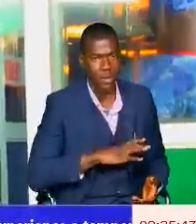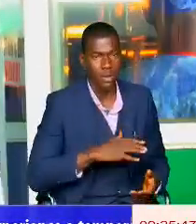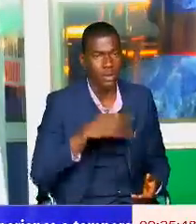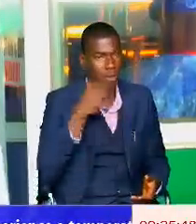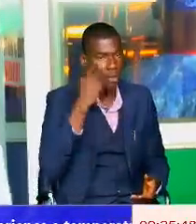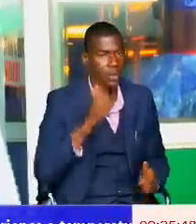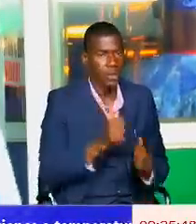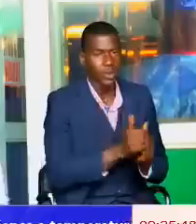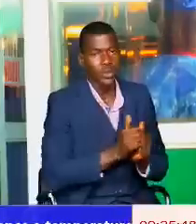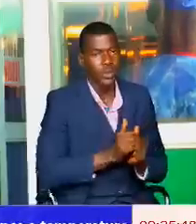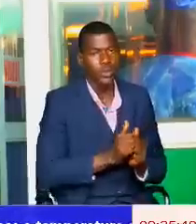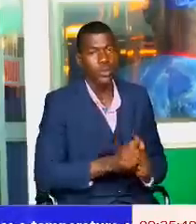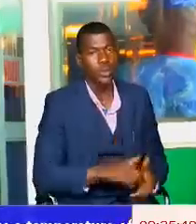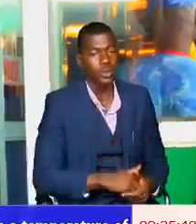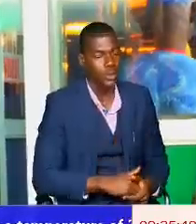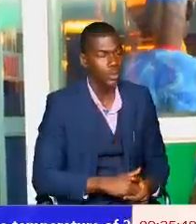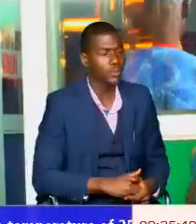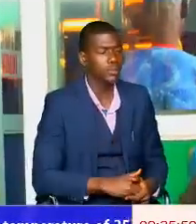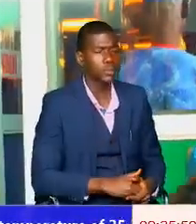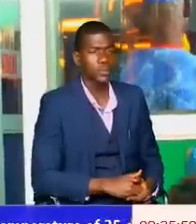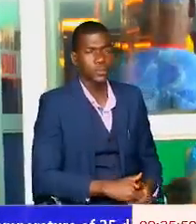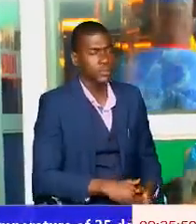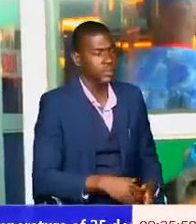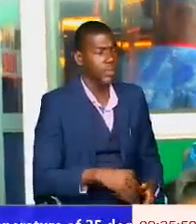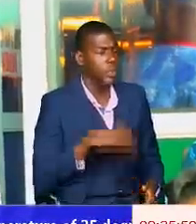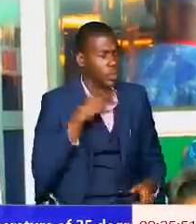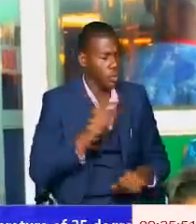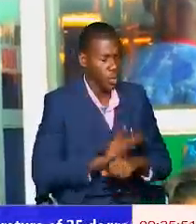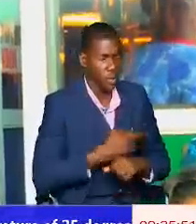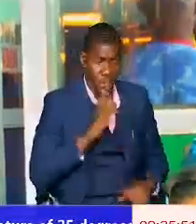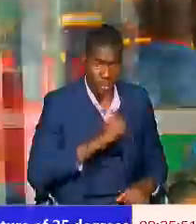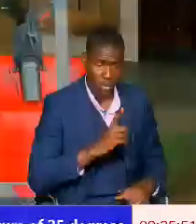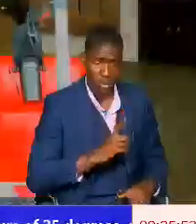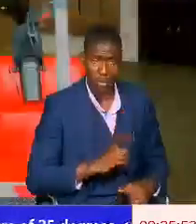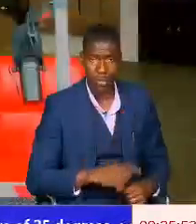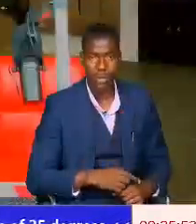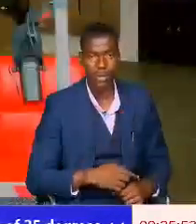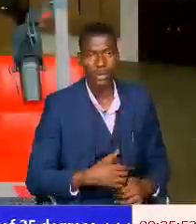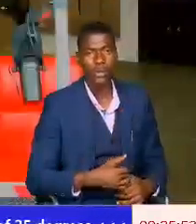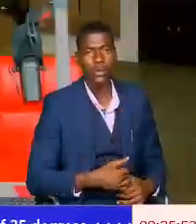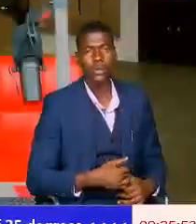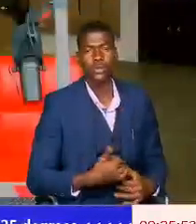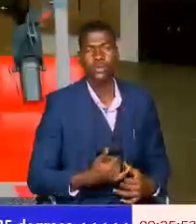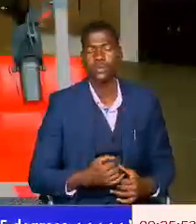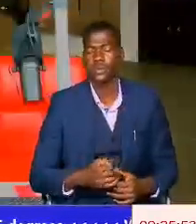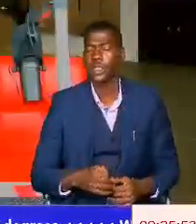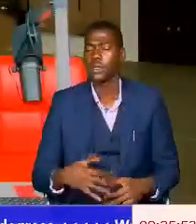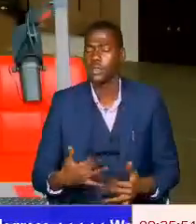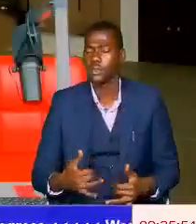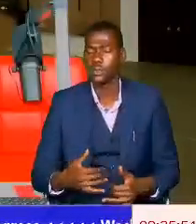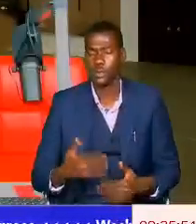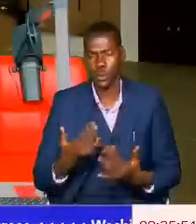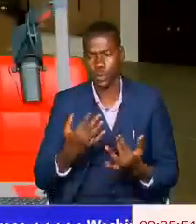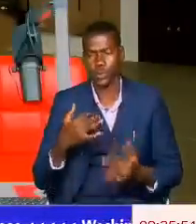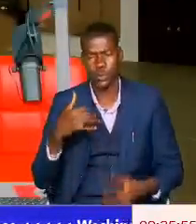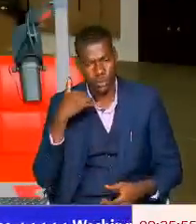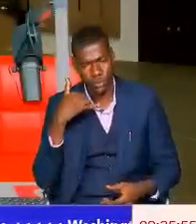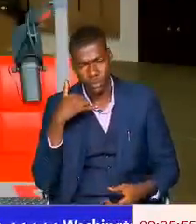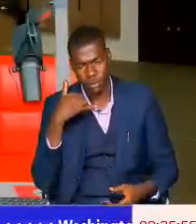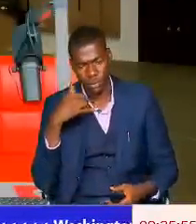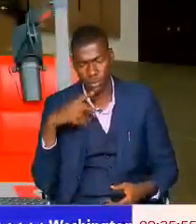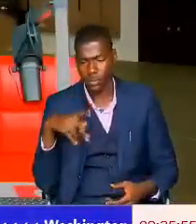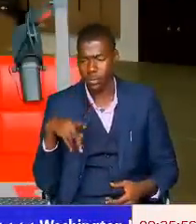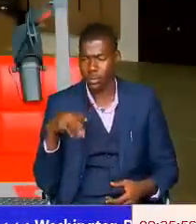Now, I only hear, but I don't see it myself. You never see them before, yes, okay. Sir. Okay, hello, Your Excellency, Distinguished